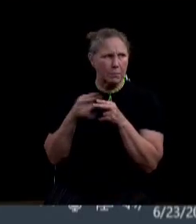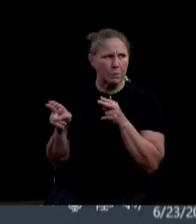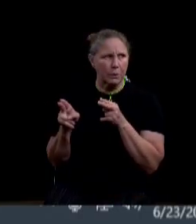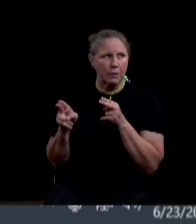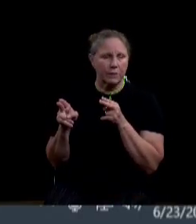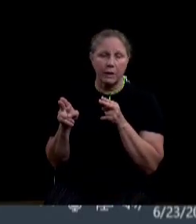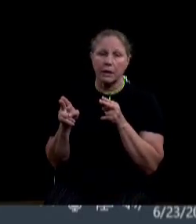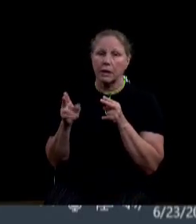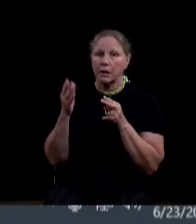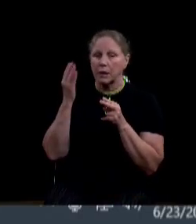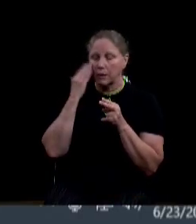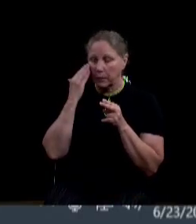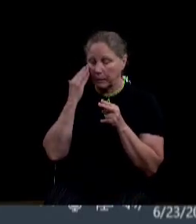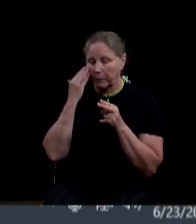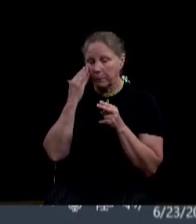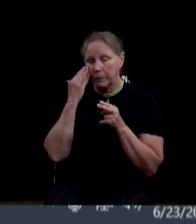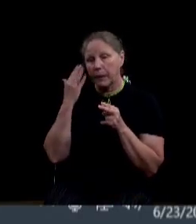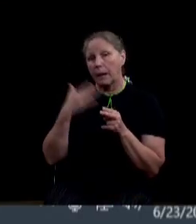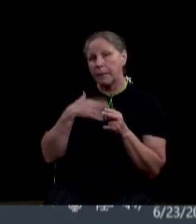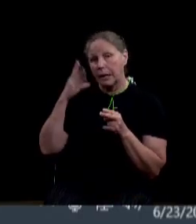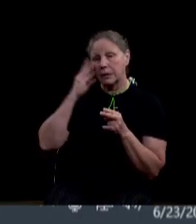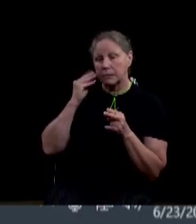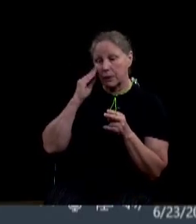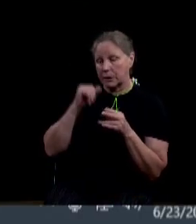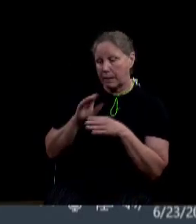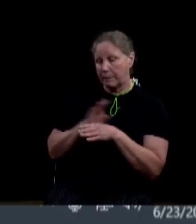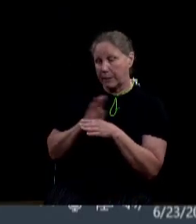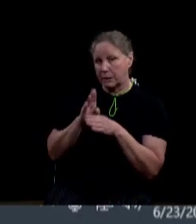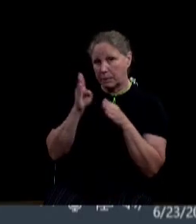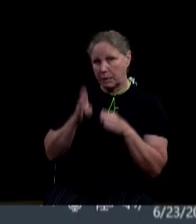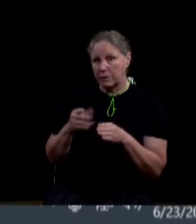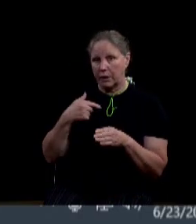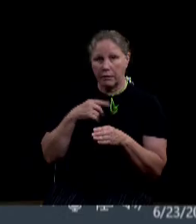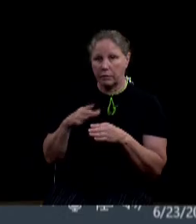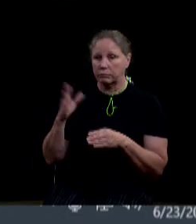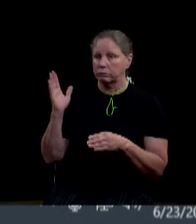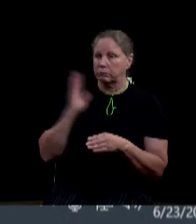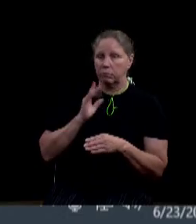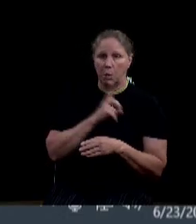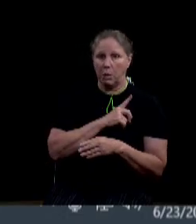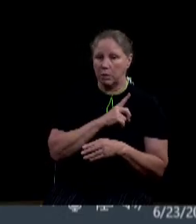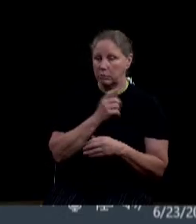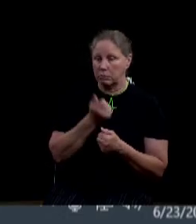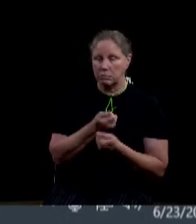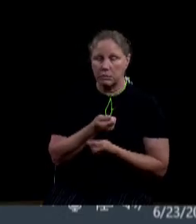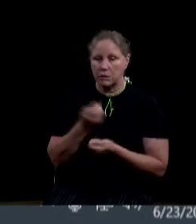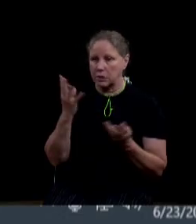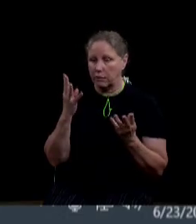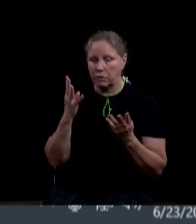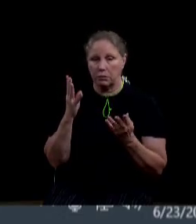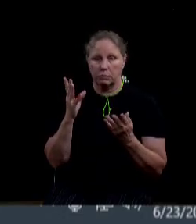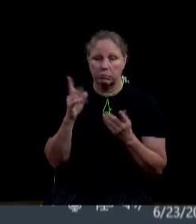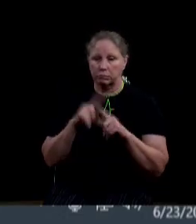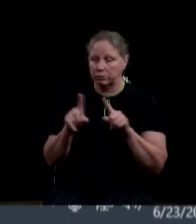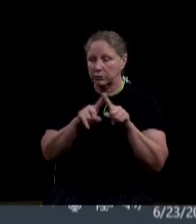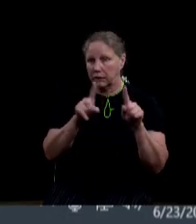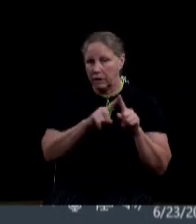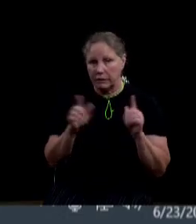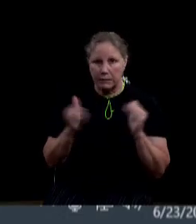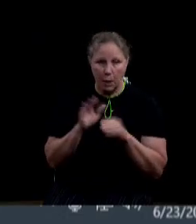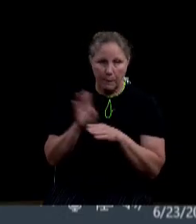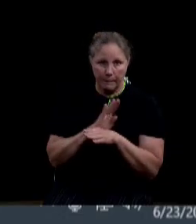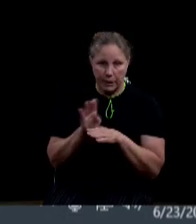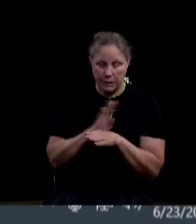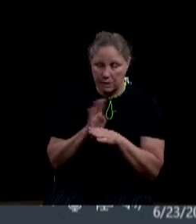a businessman, I've sat on the board of several, a couple dozen different small businesses, oil field housing, railroads, coal mines, all